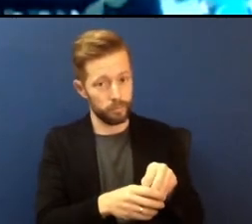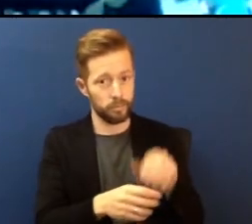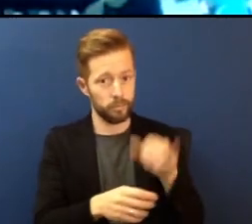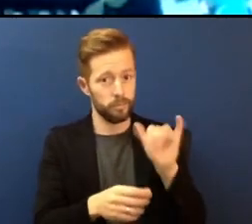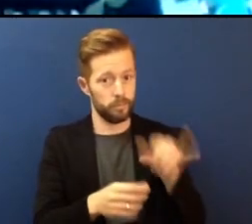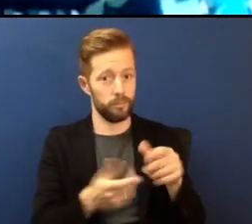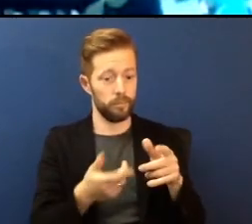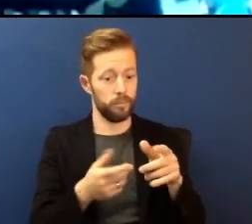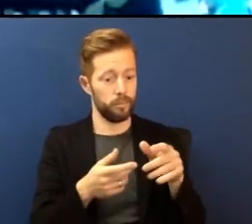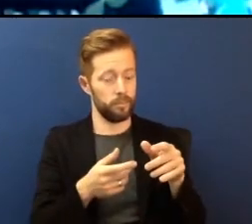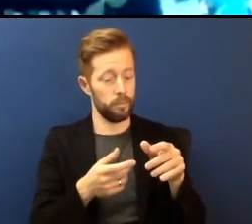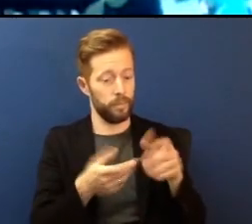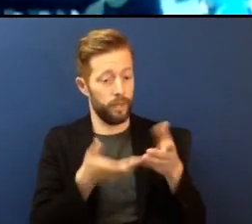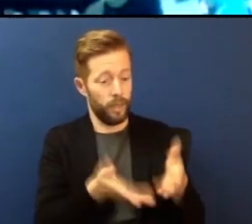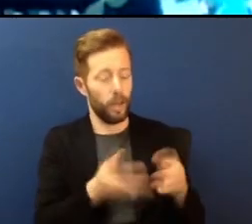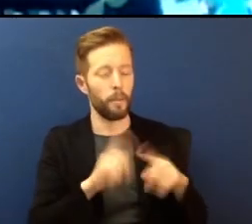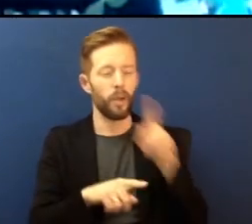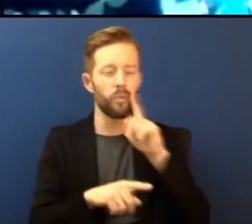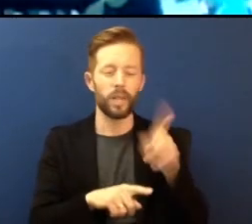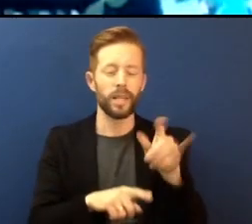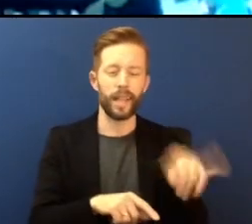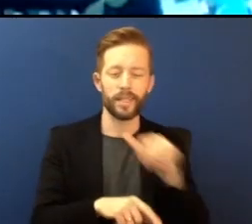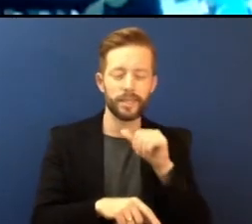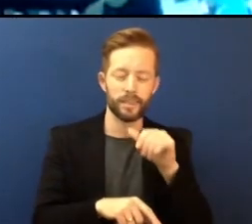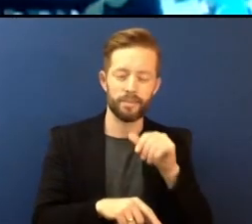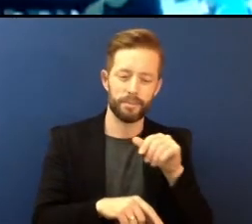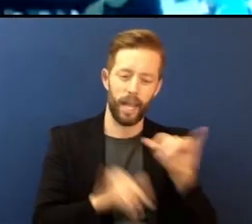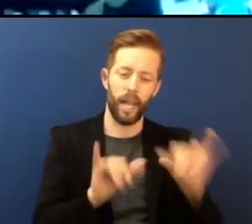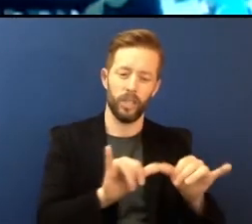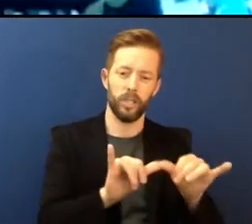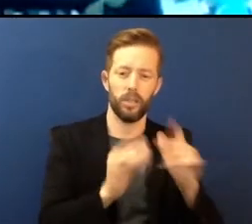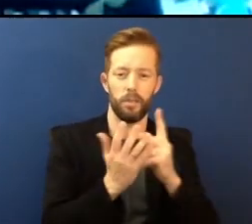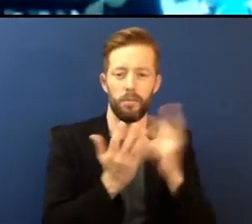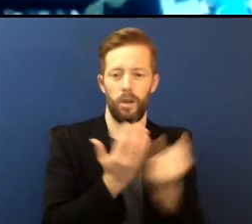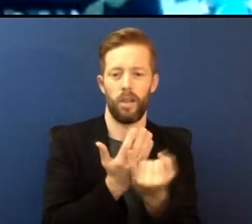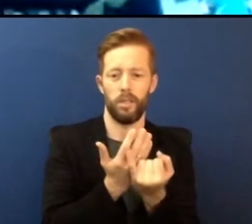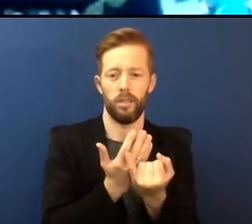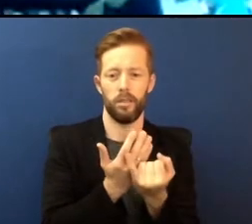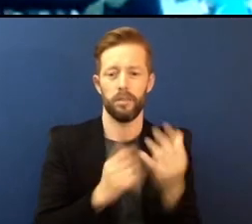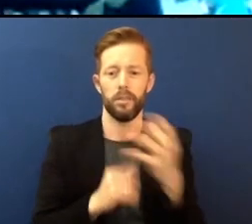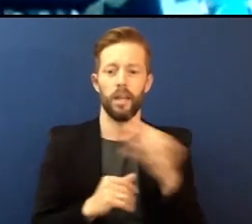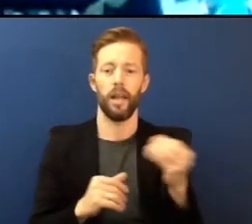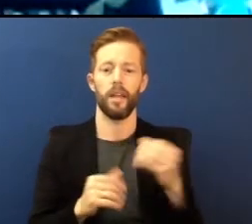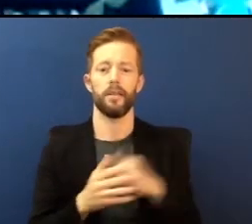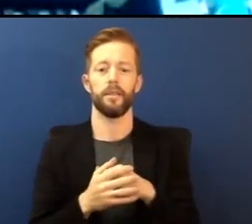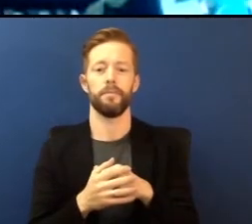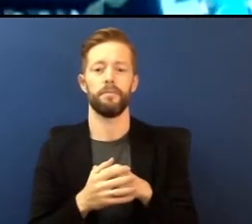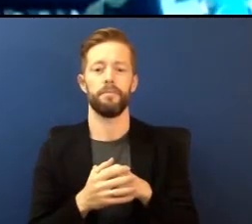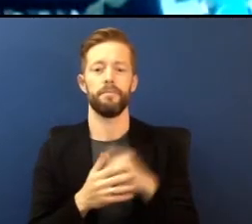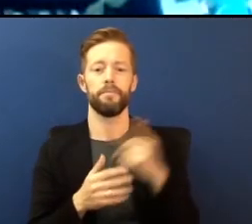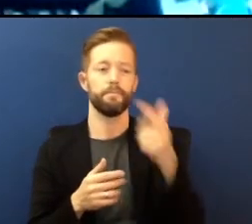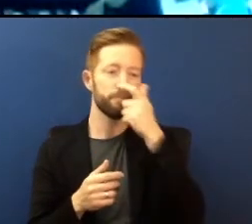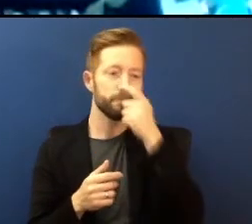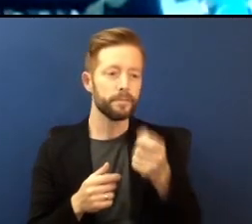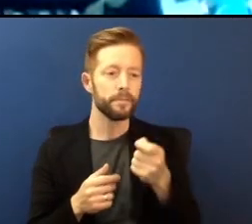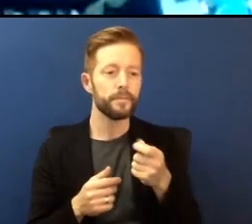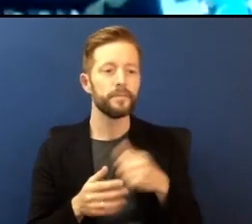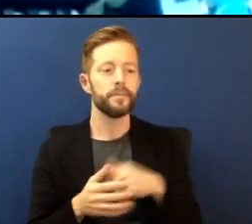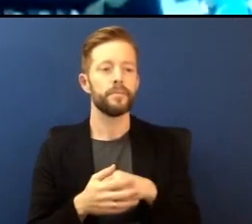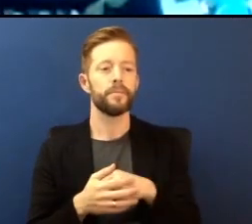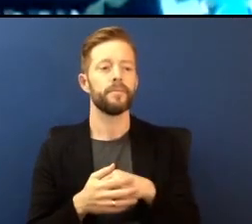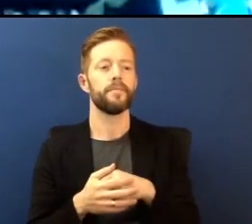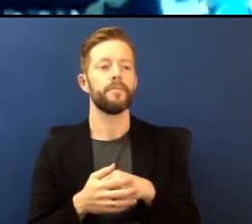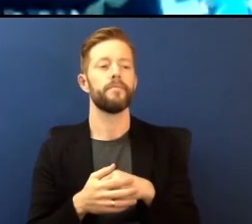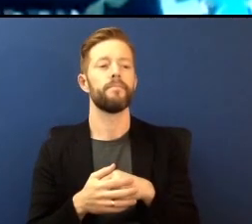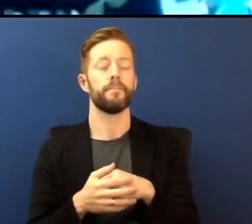thinking about how to build a bridge. So there's science involved, but it's really an engineering project, right? And what's interesting,